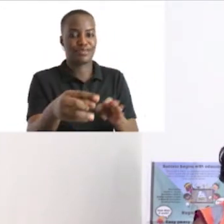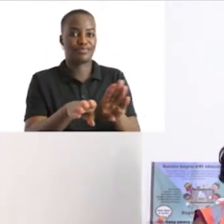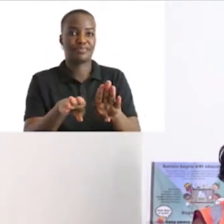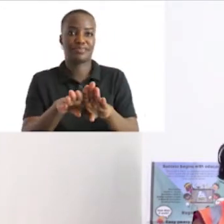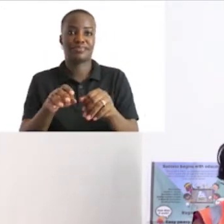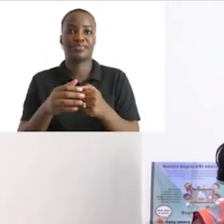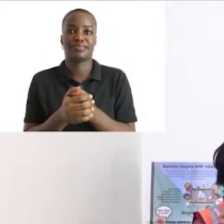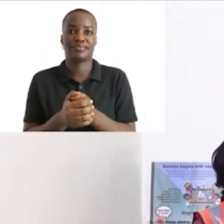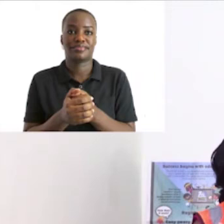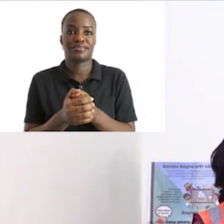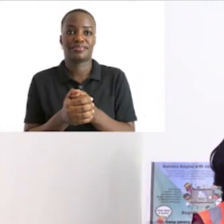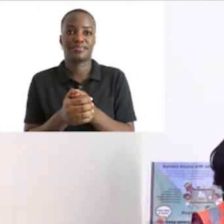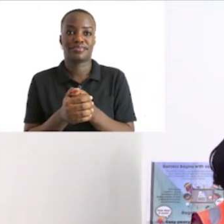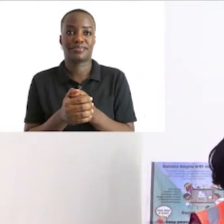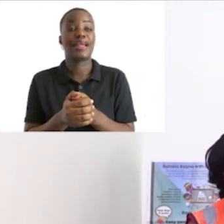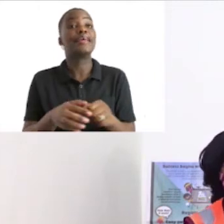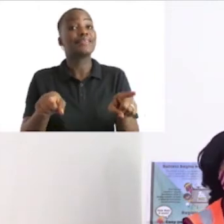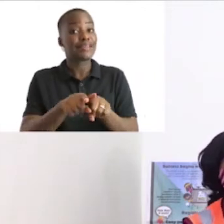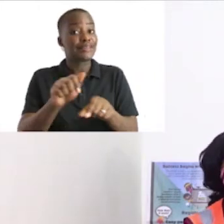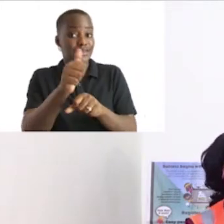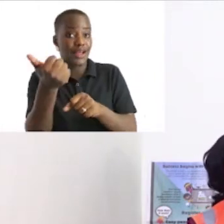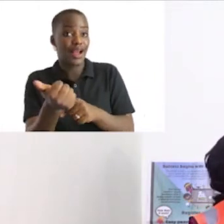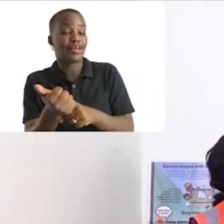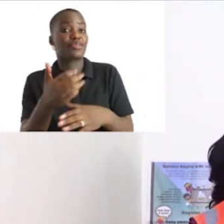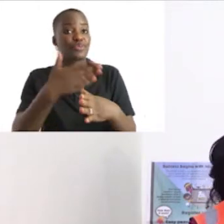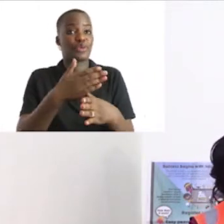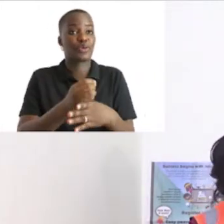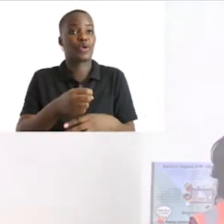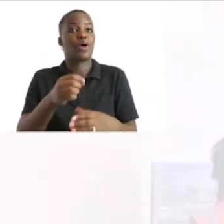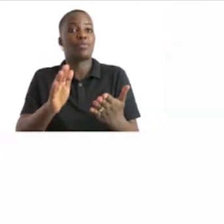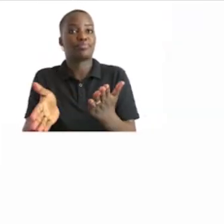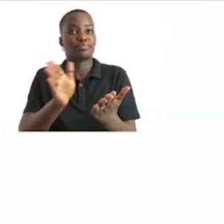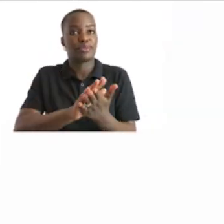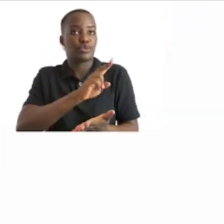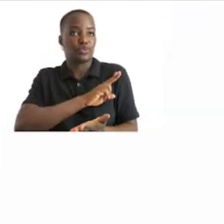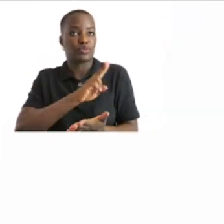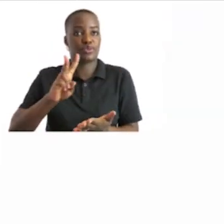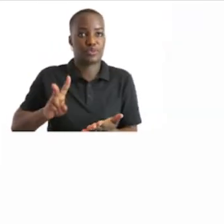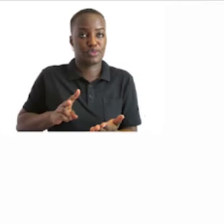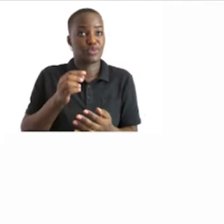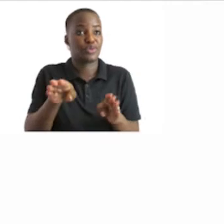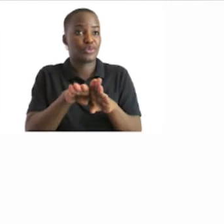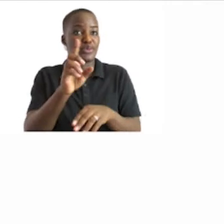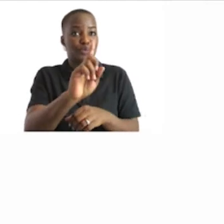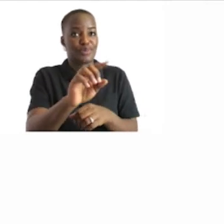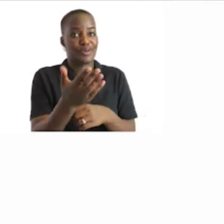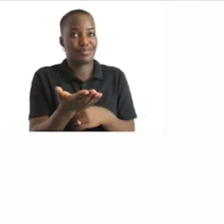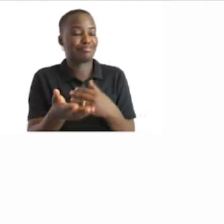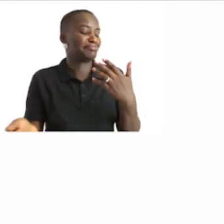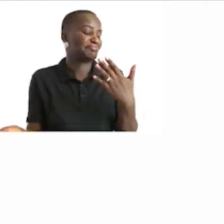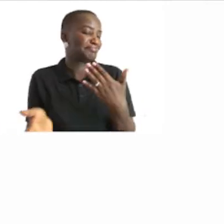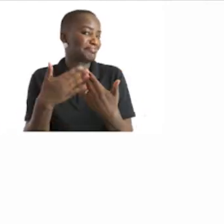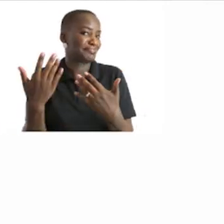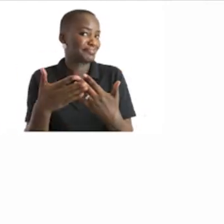yourselves, as well as the next exercise that can be found on page 22. This exercise is so